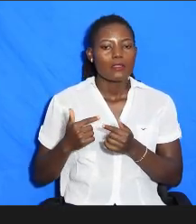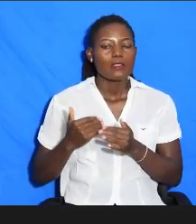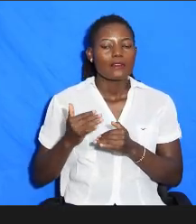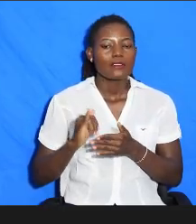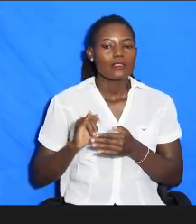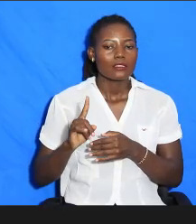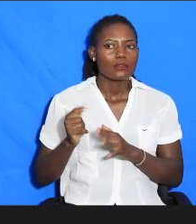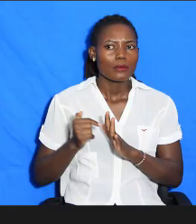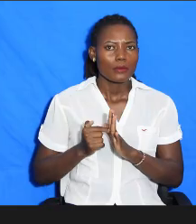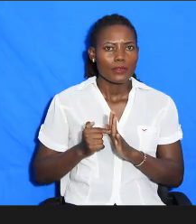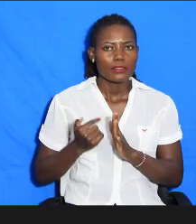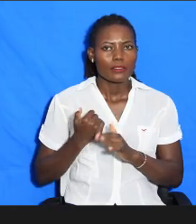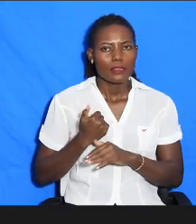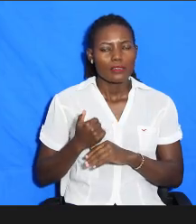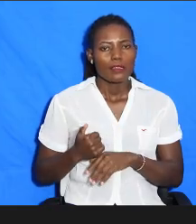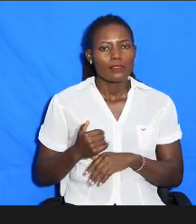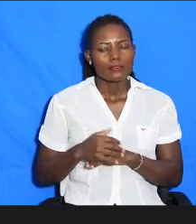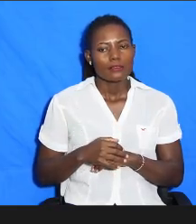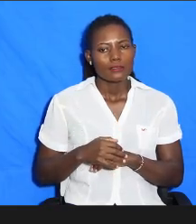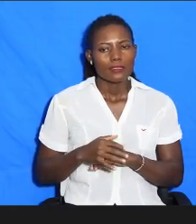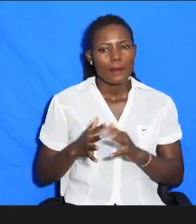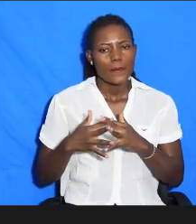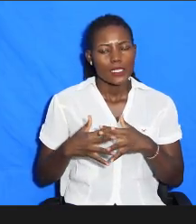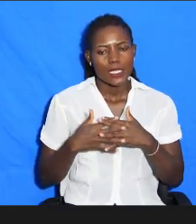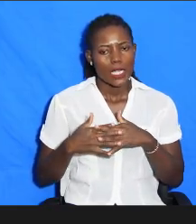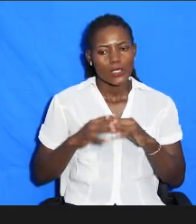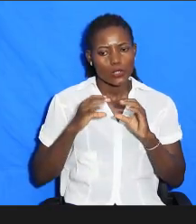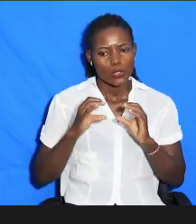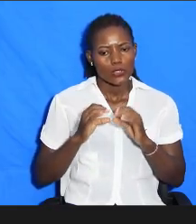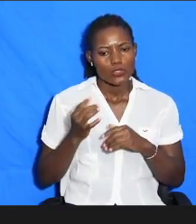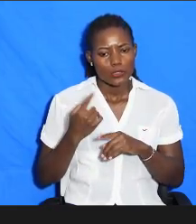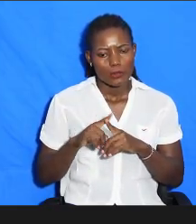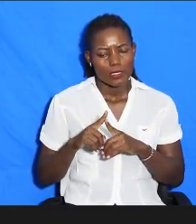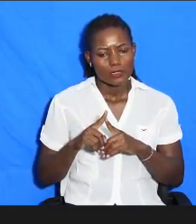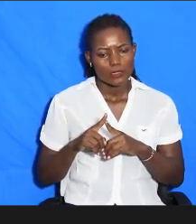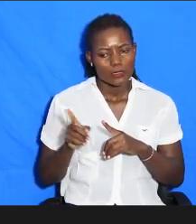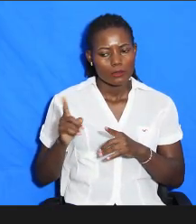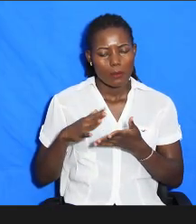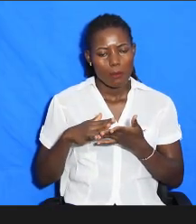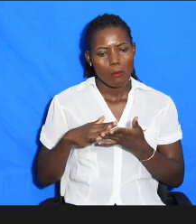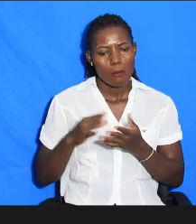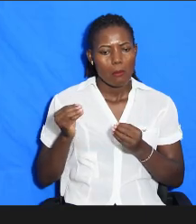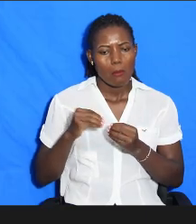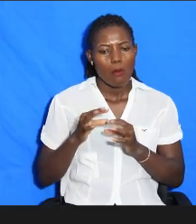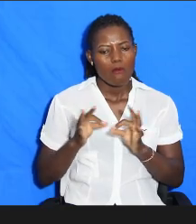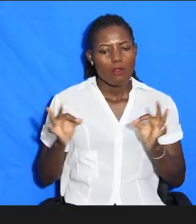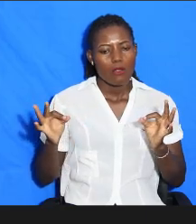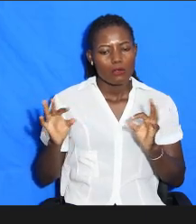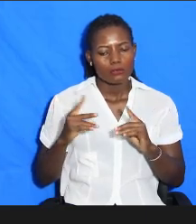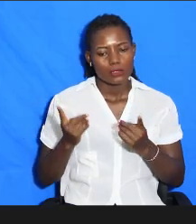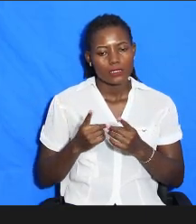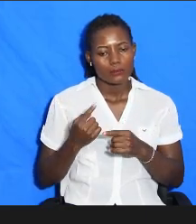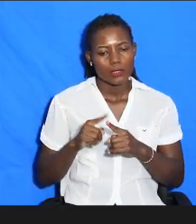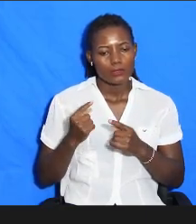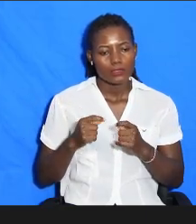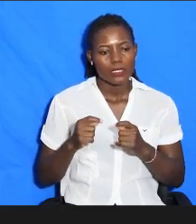one point, I had a US coach, but he was more of a long distance, but he was trying to